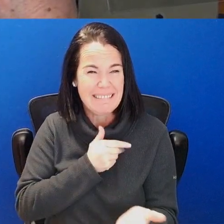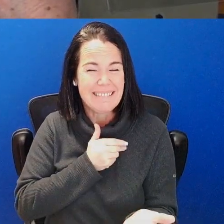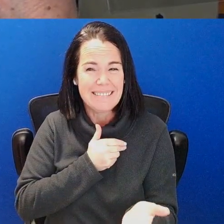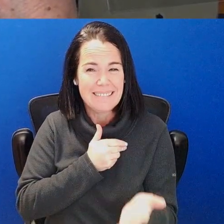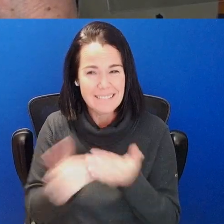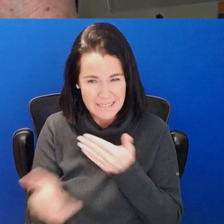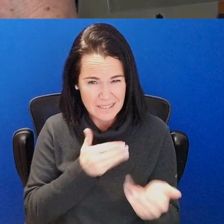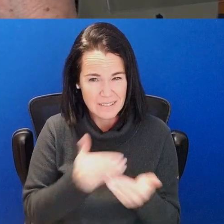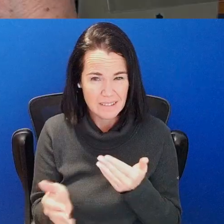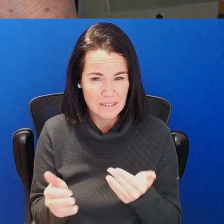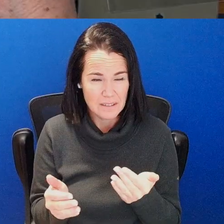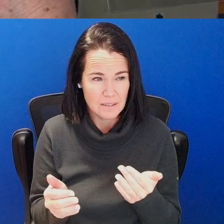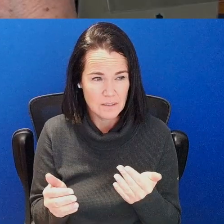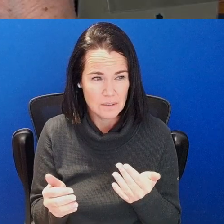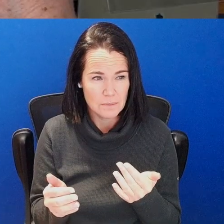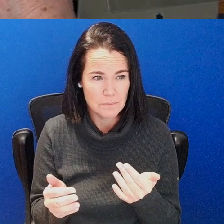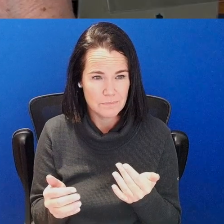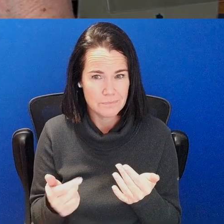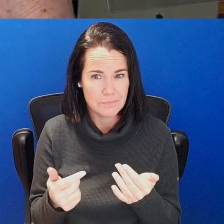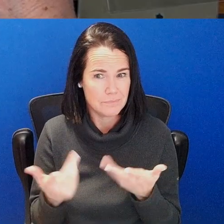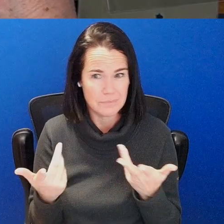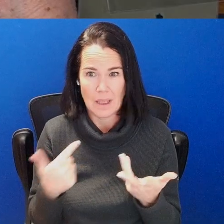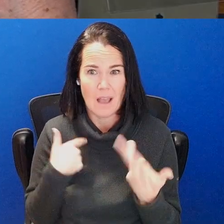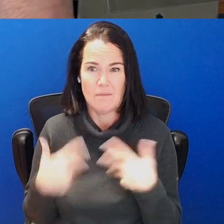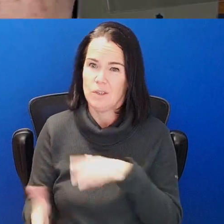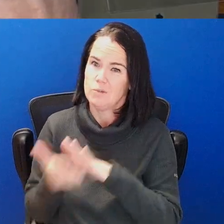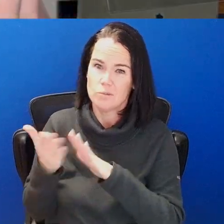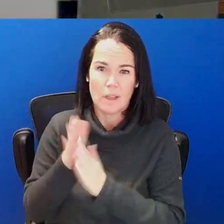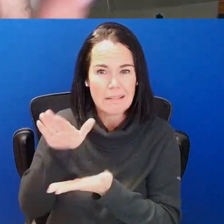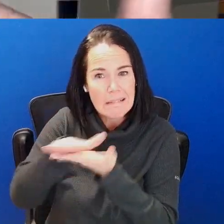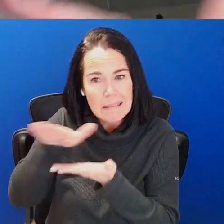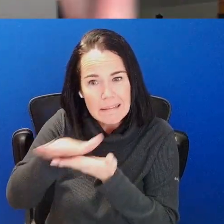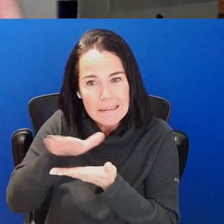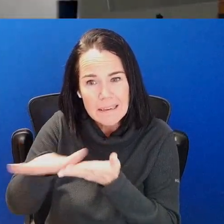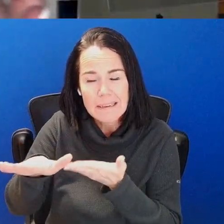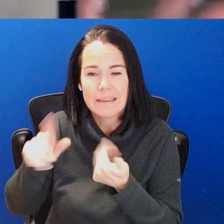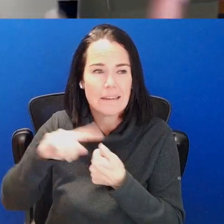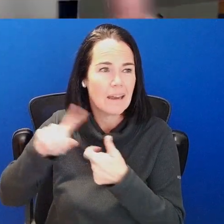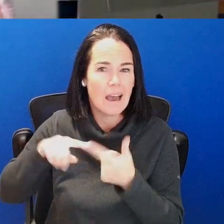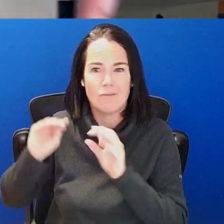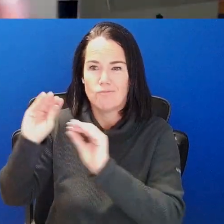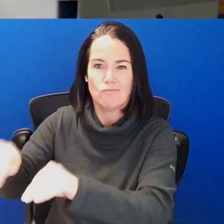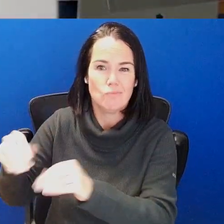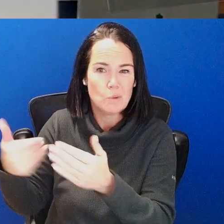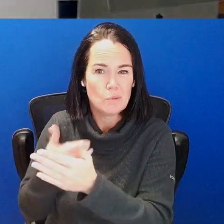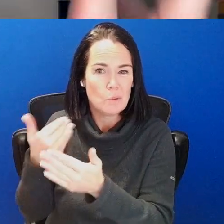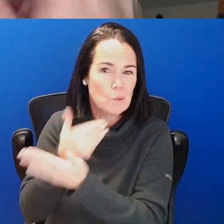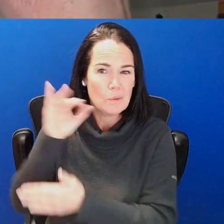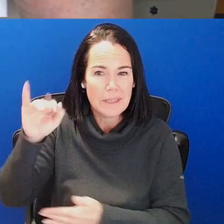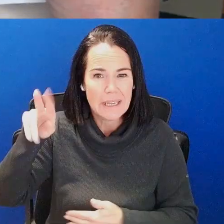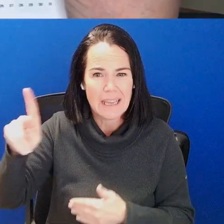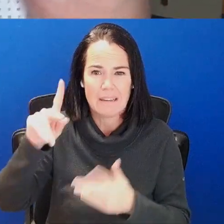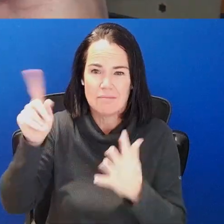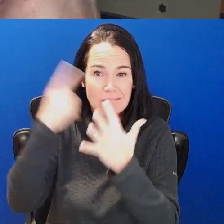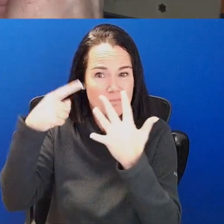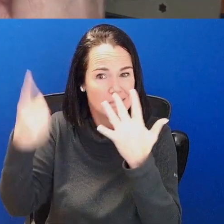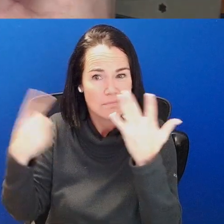fact that I've run cleaners and I've put new ink in it and I've done all the